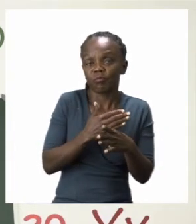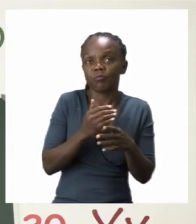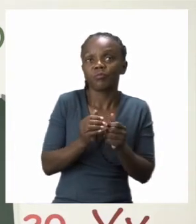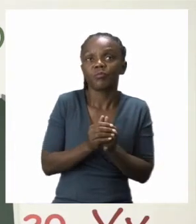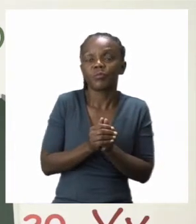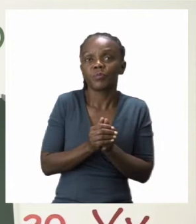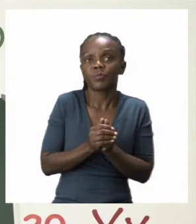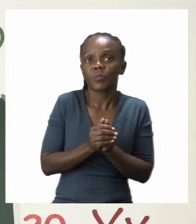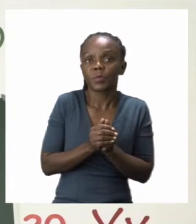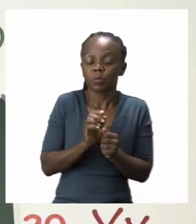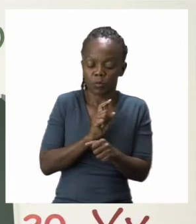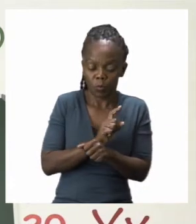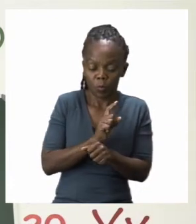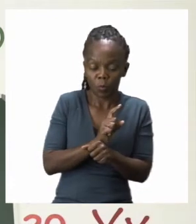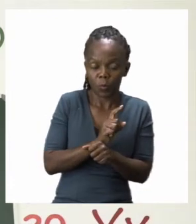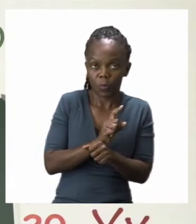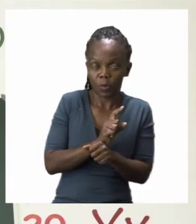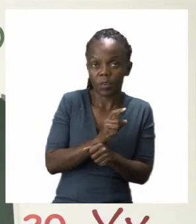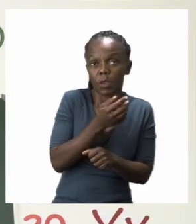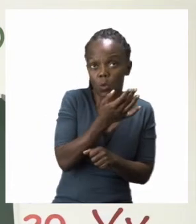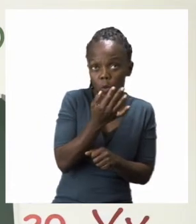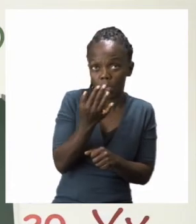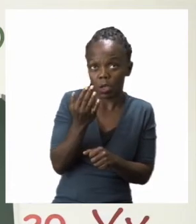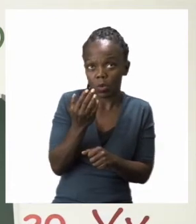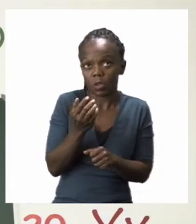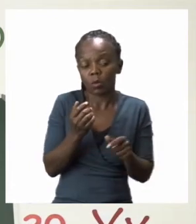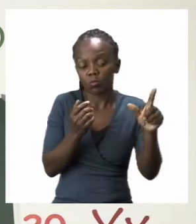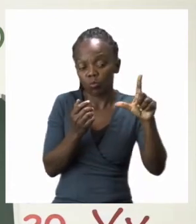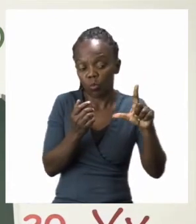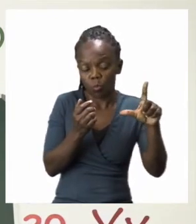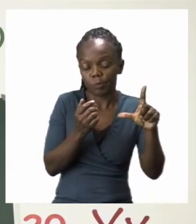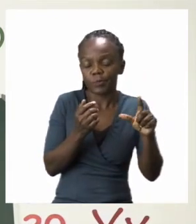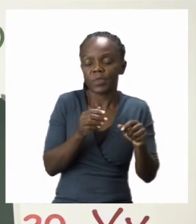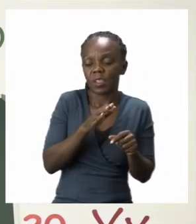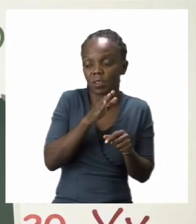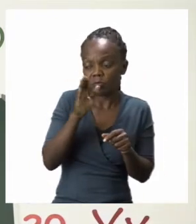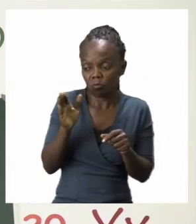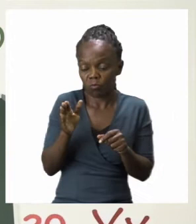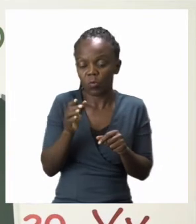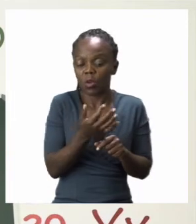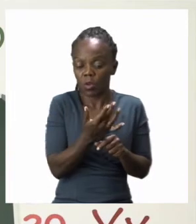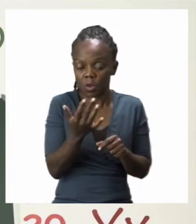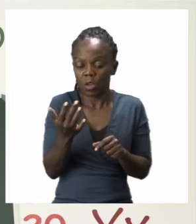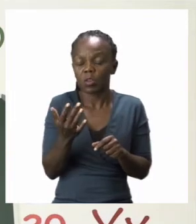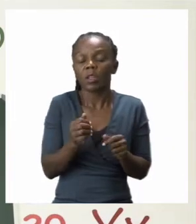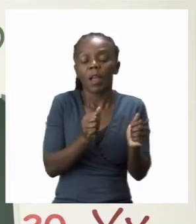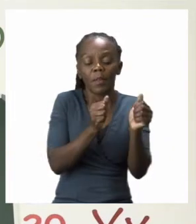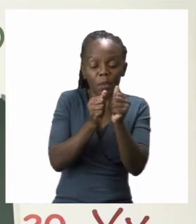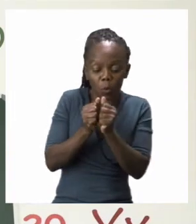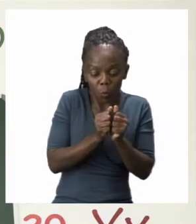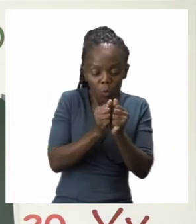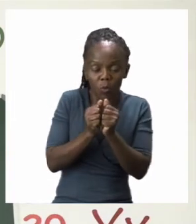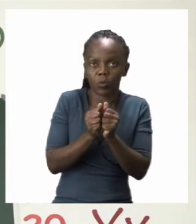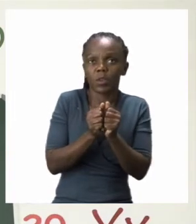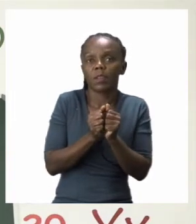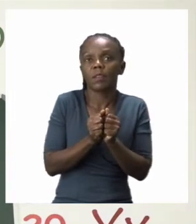first count what is on one side, and then you count what is on the other side, and then you put them